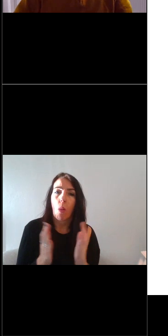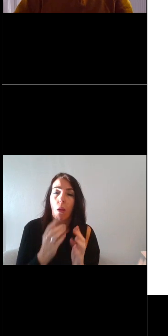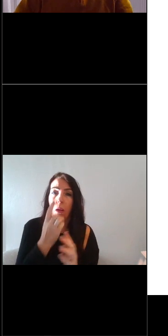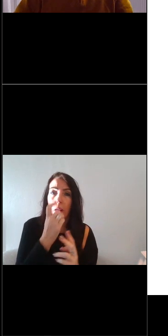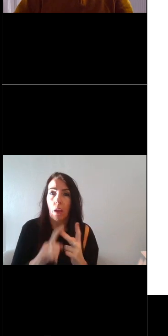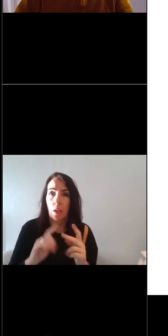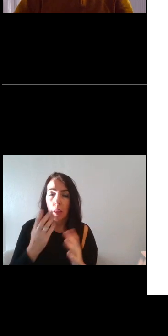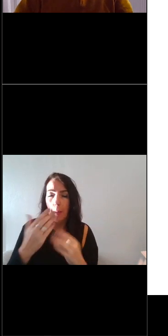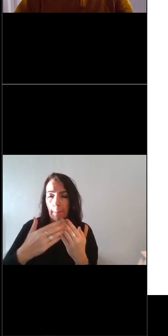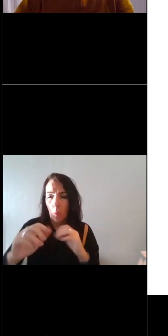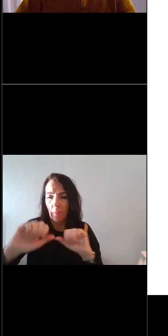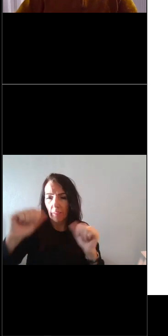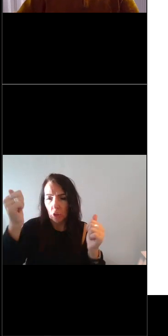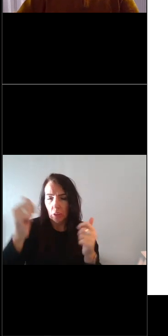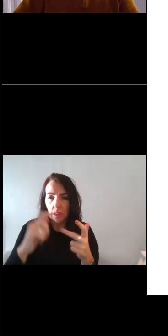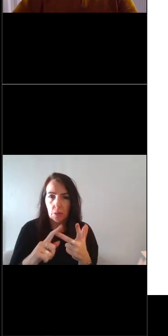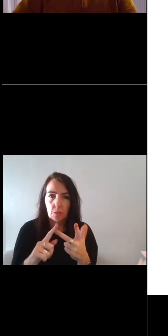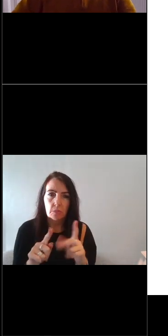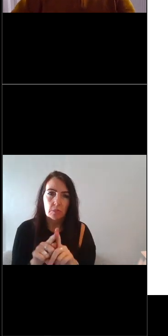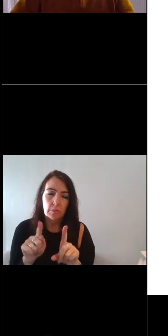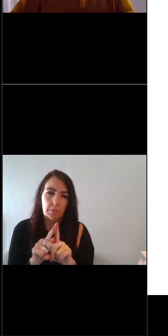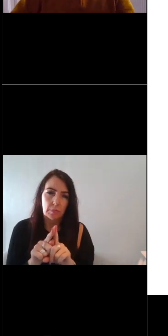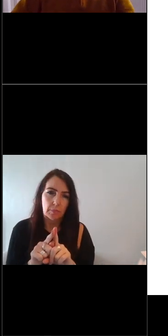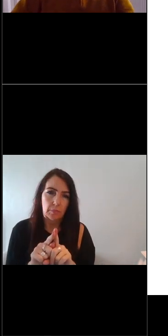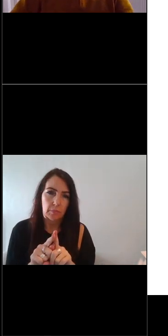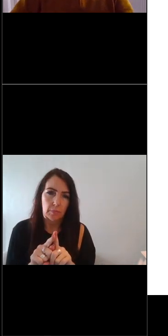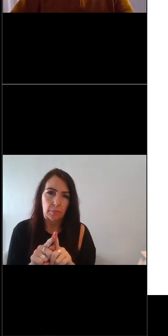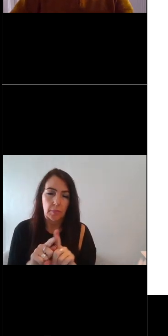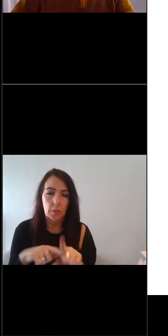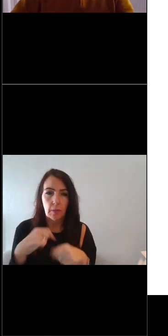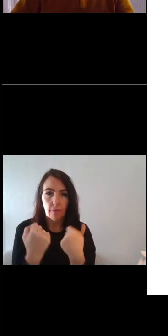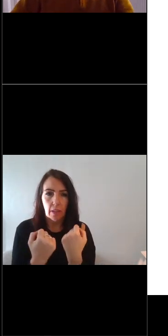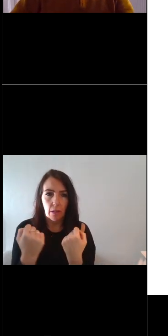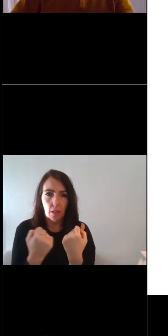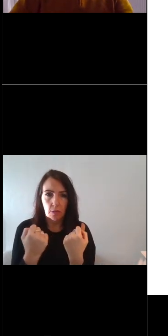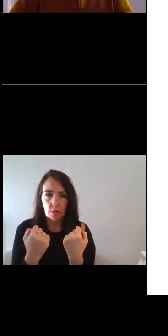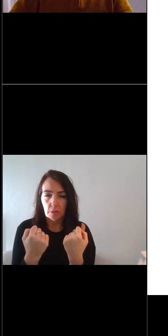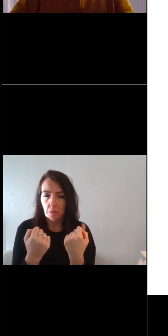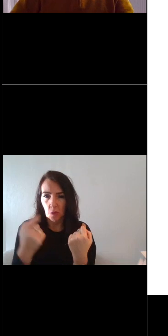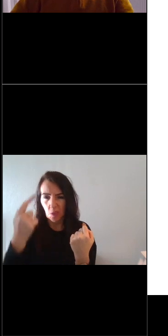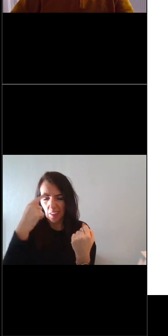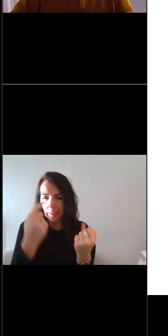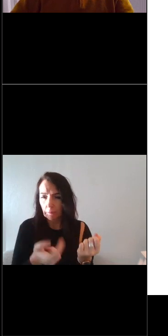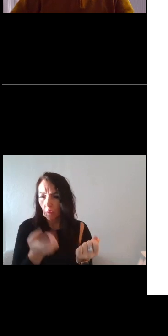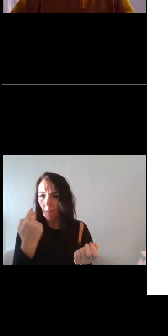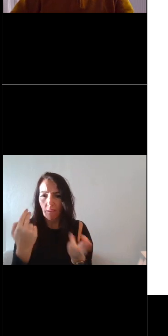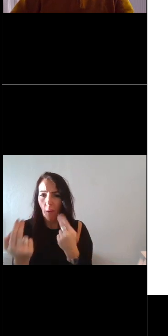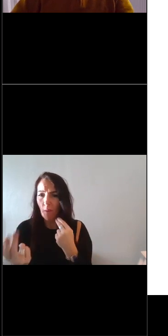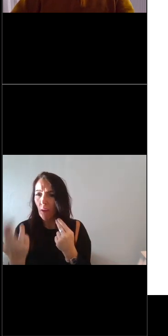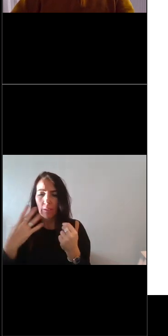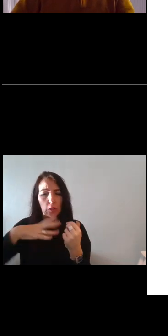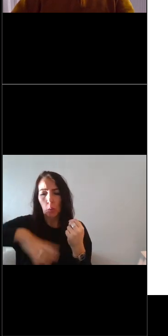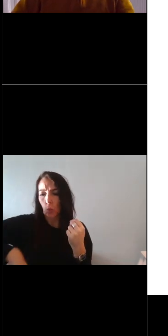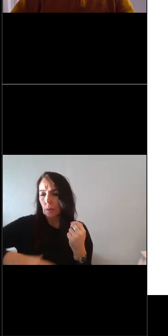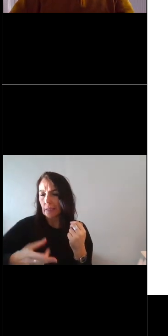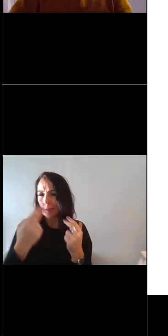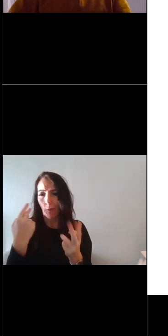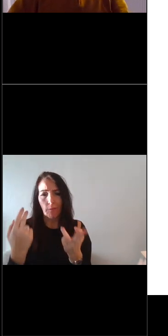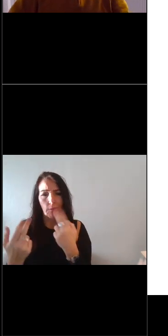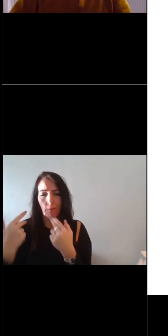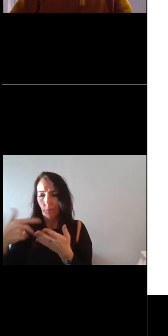efficient. It also enables the removal of vehicles from fleets where they may be surplus to requirements. So